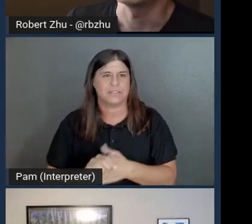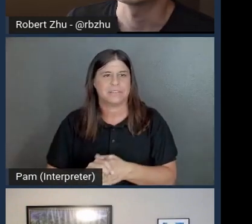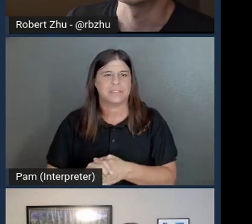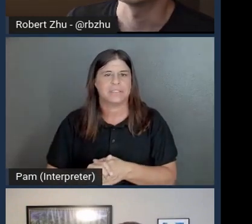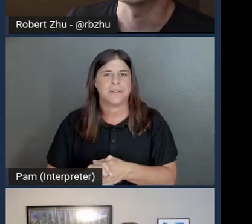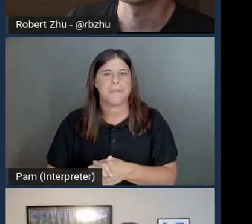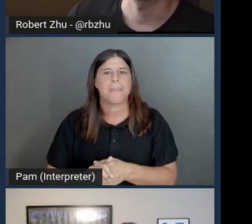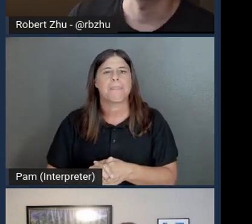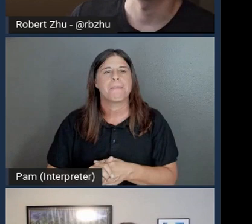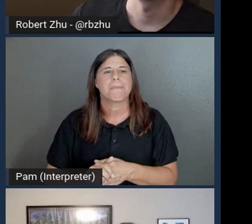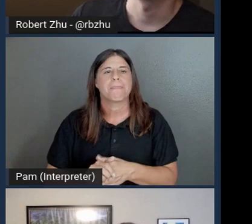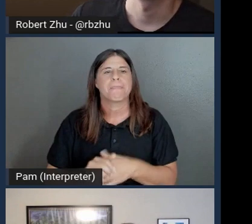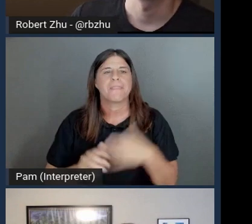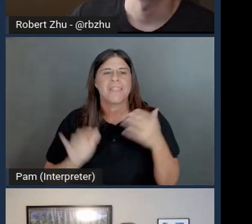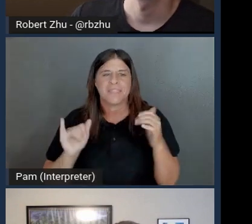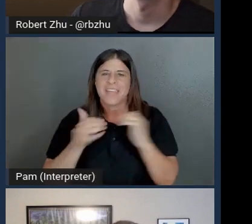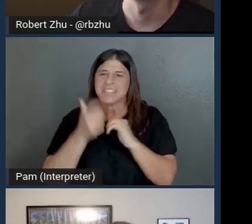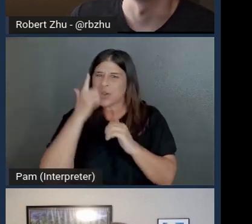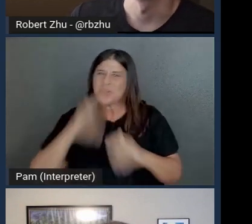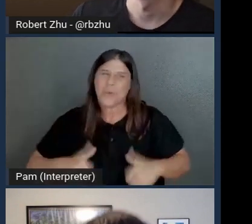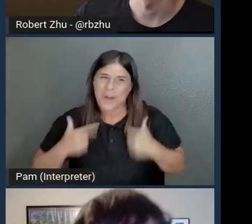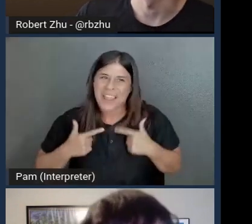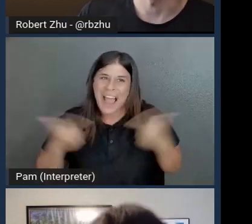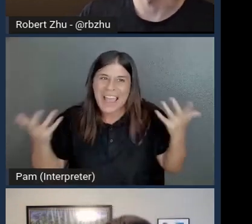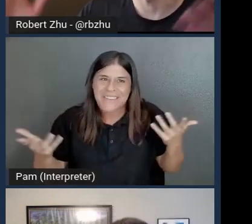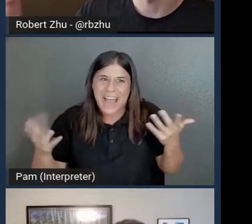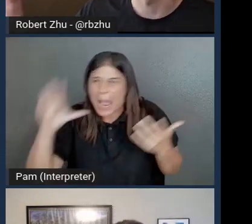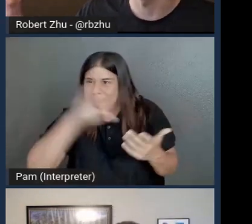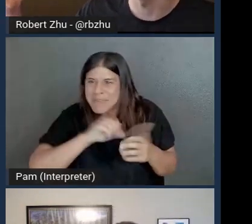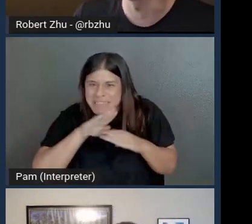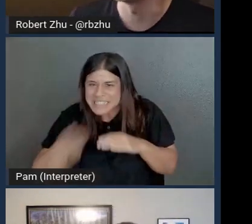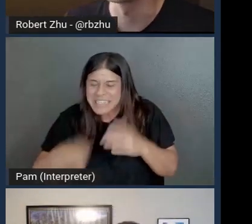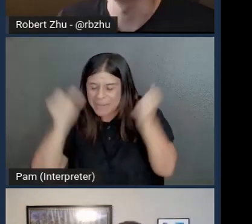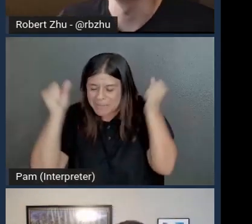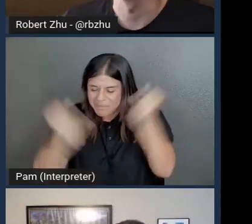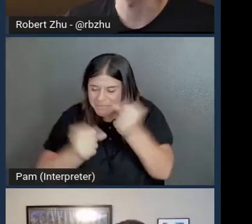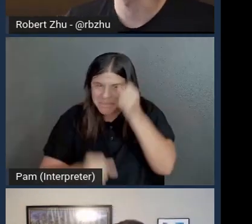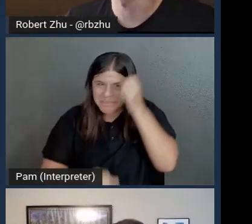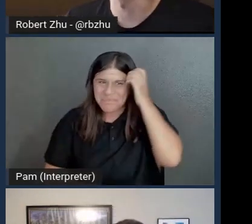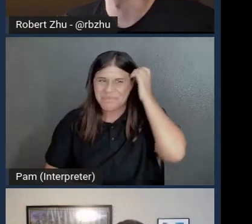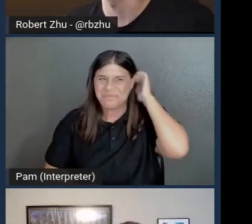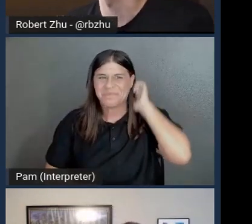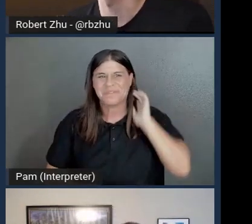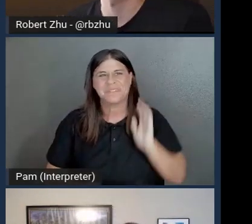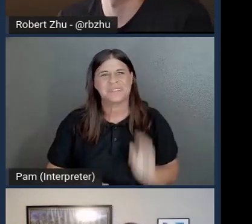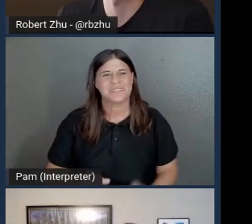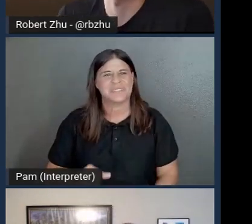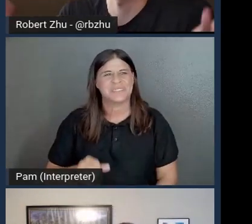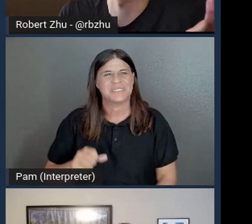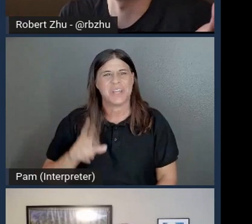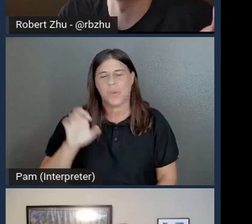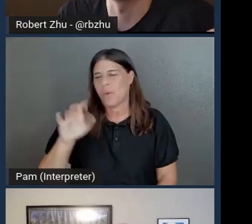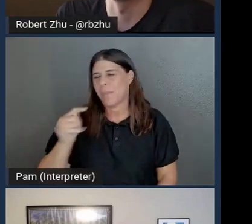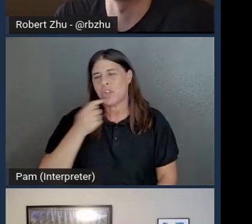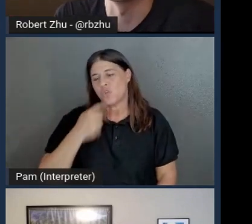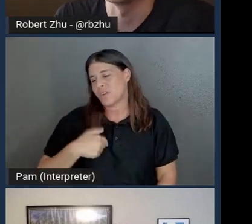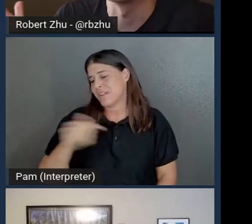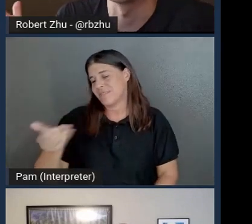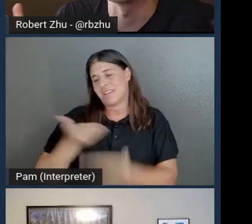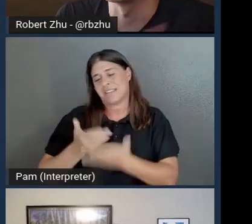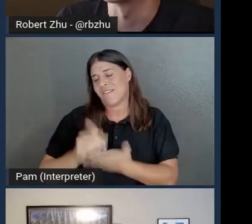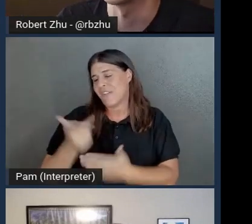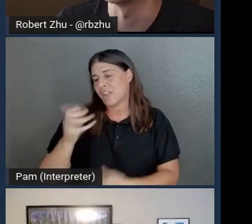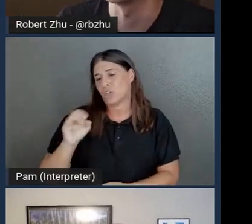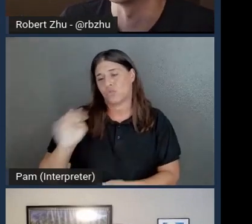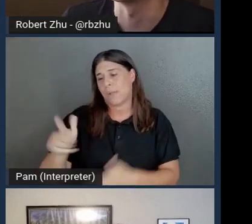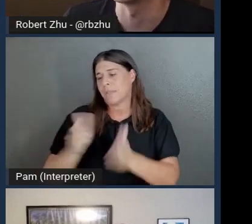And so that's how it's live. Hey, you could probably tell us that this is a valid Gremlin query, and I don't think